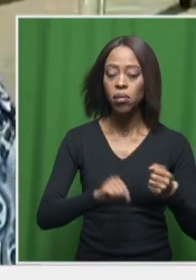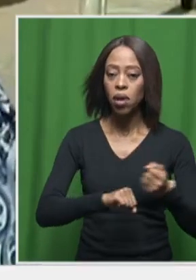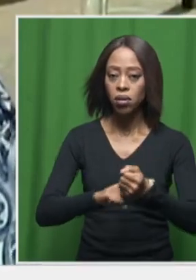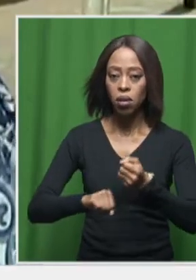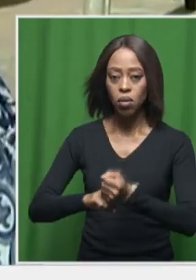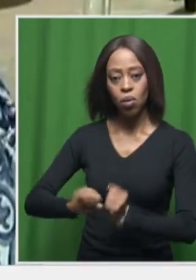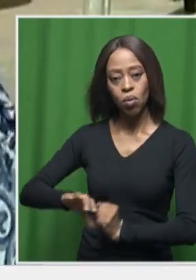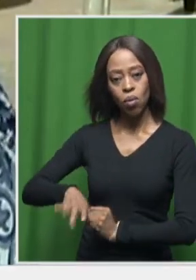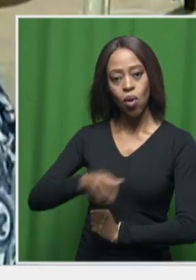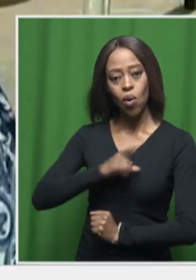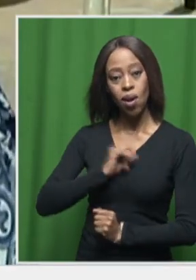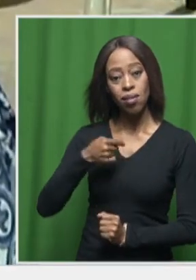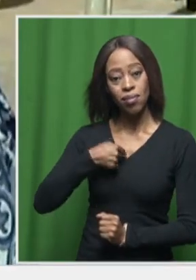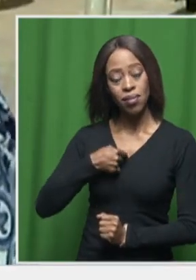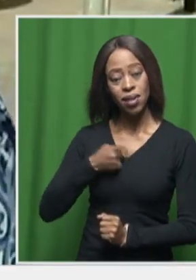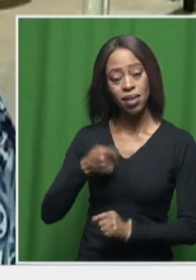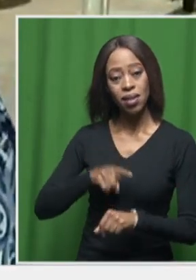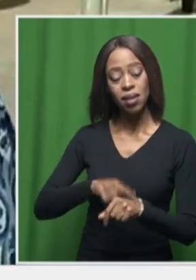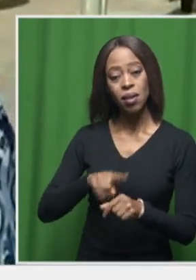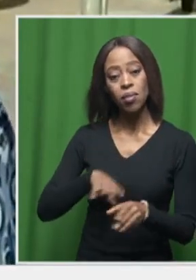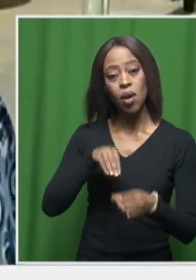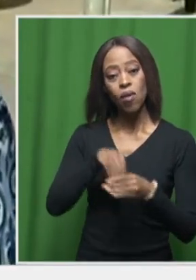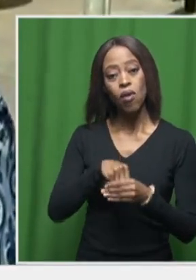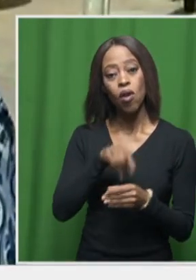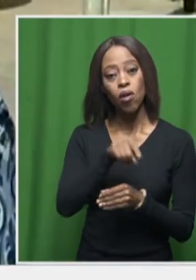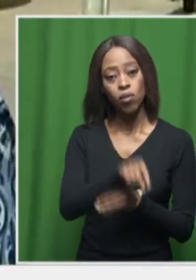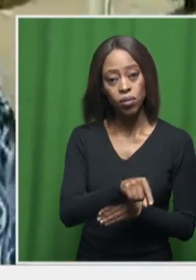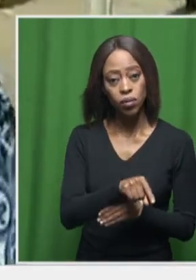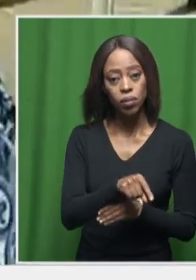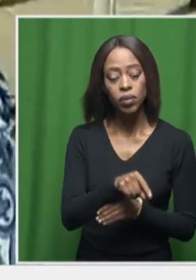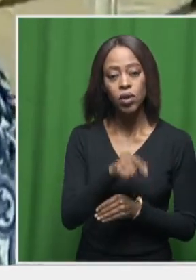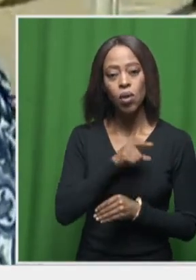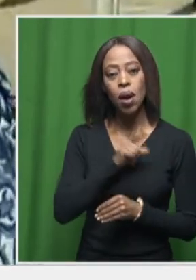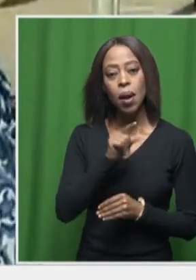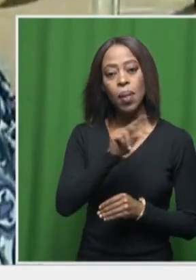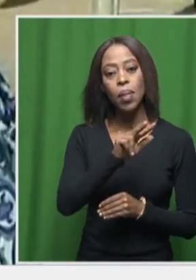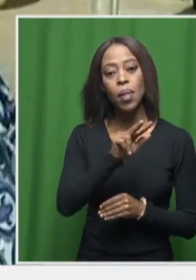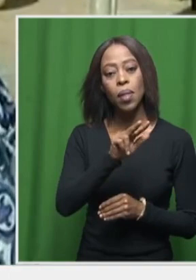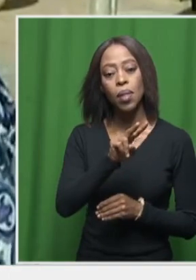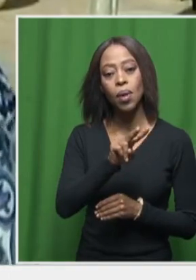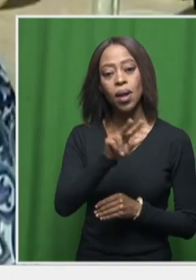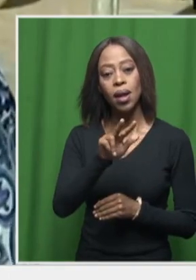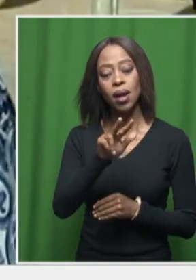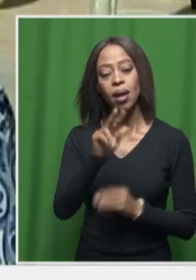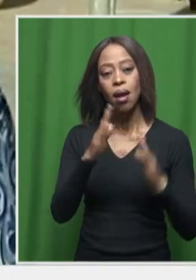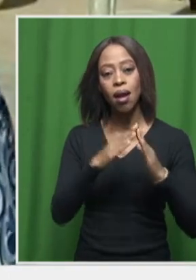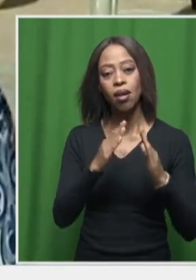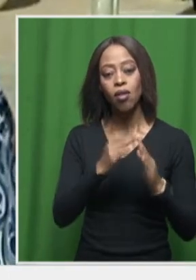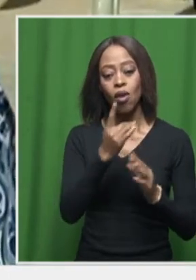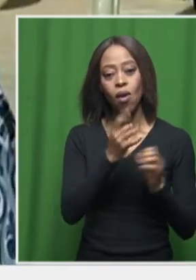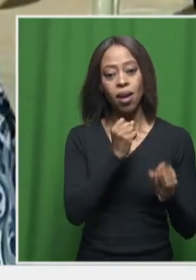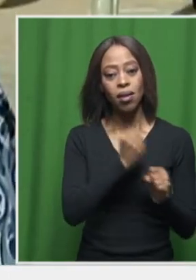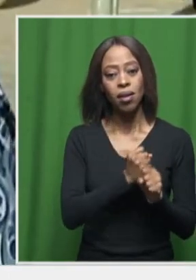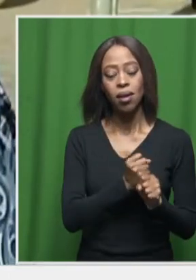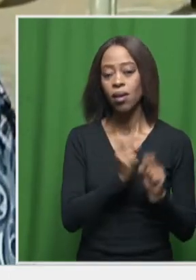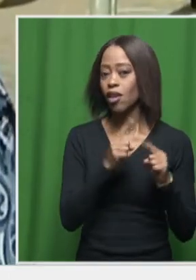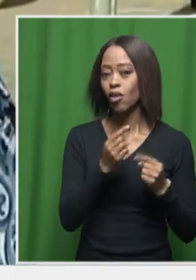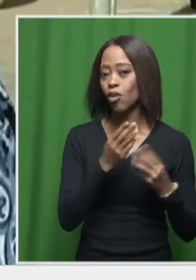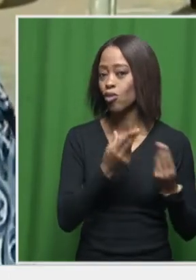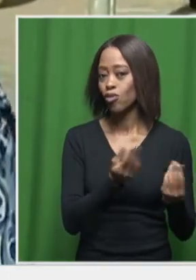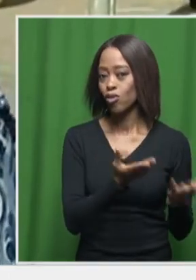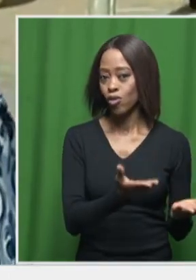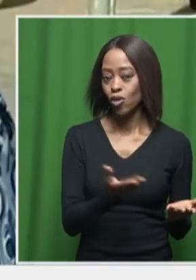I'm one of those who, when I got into the portfolio, I looked, you can't build 28 houses for a year. That's what has been happening over the